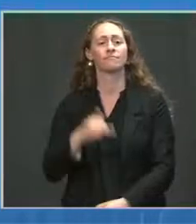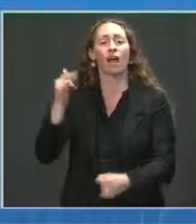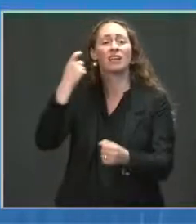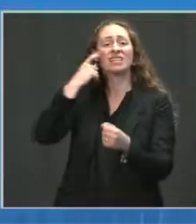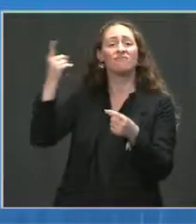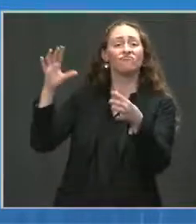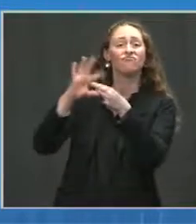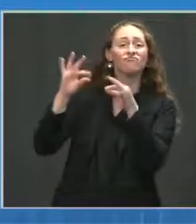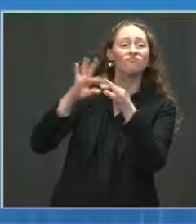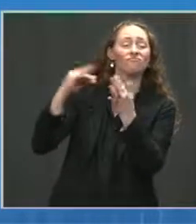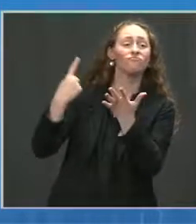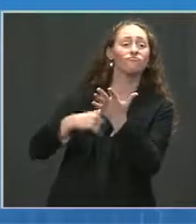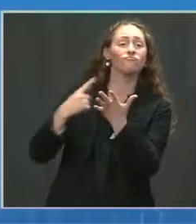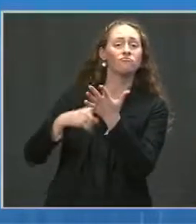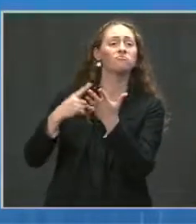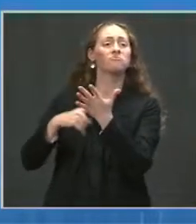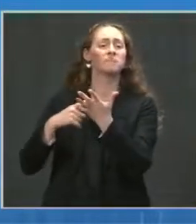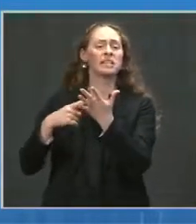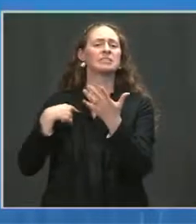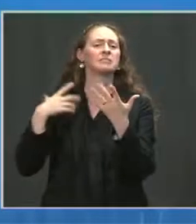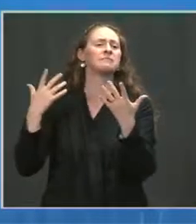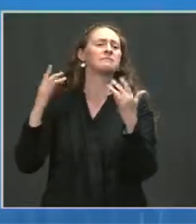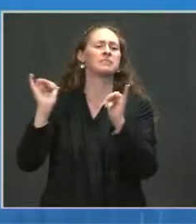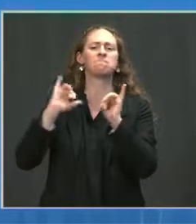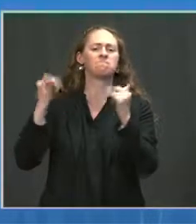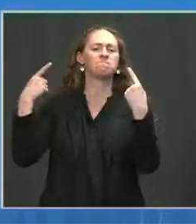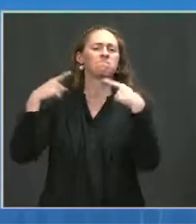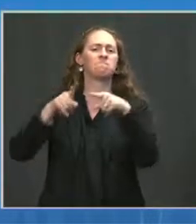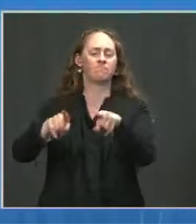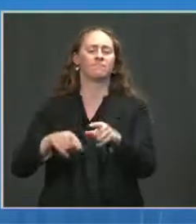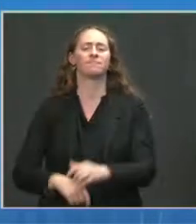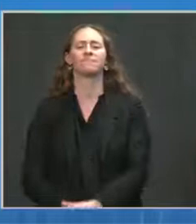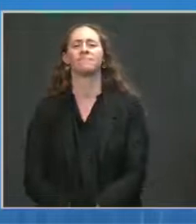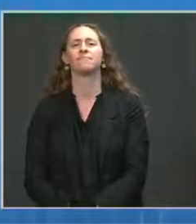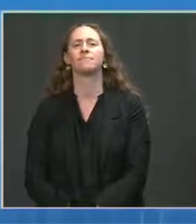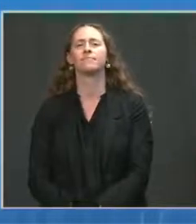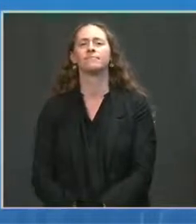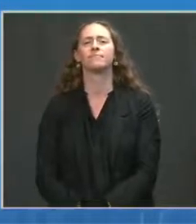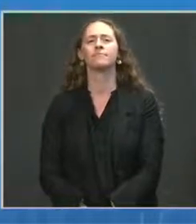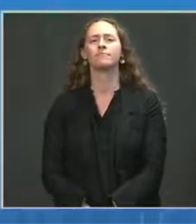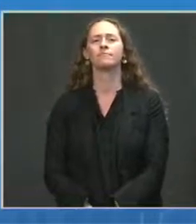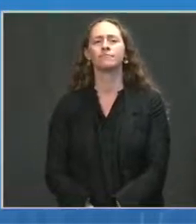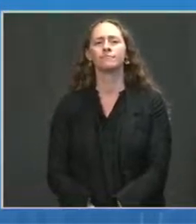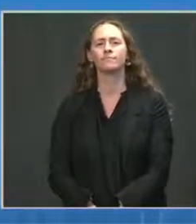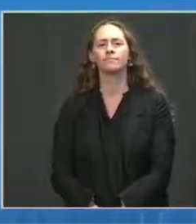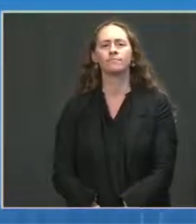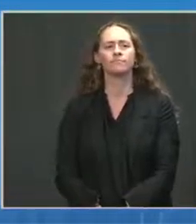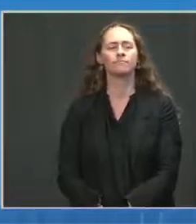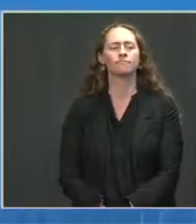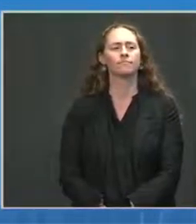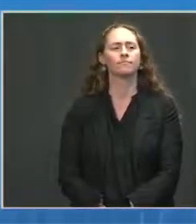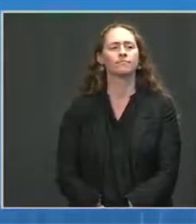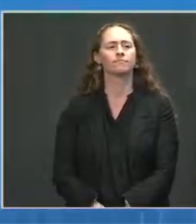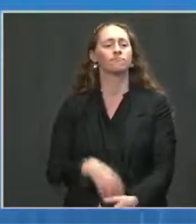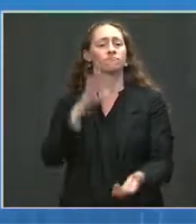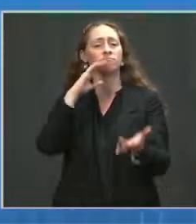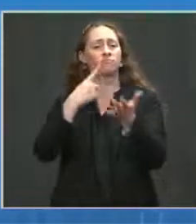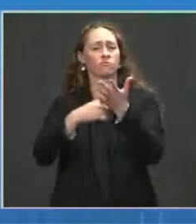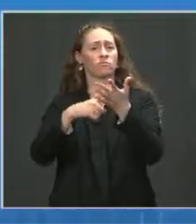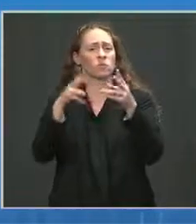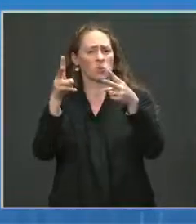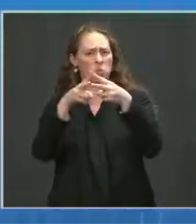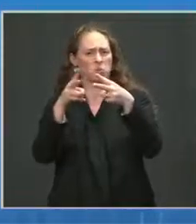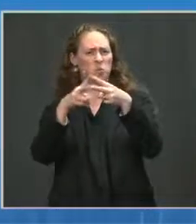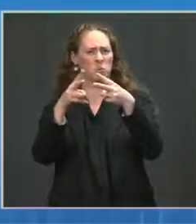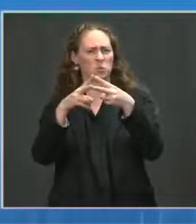Walensky started with. If I could have the first slide, I'm going to be spending a couple of minutes addressing 2 issues that are very